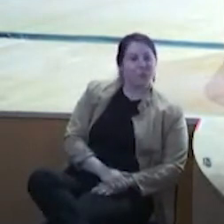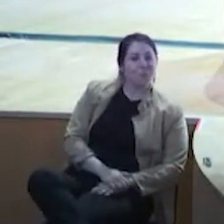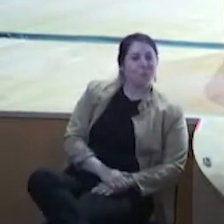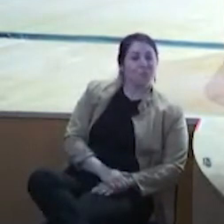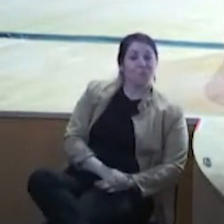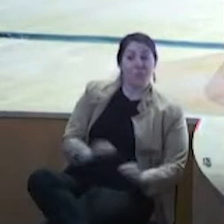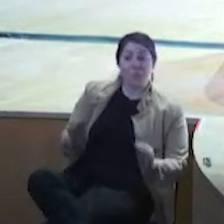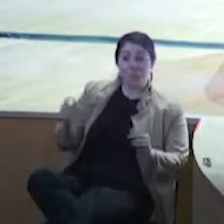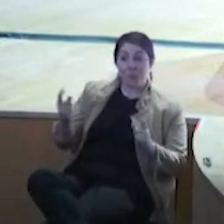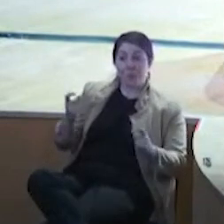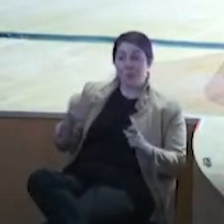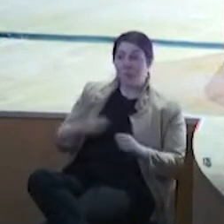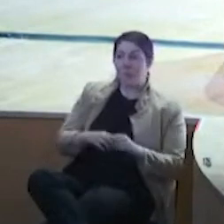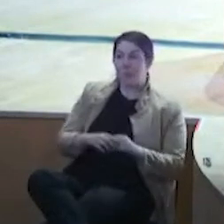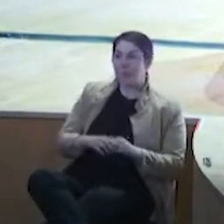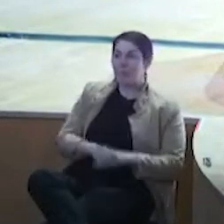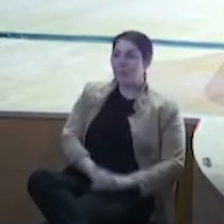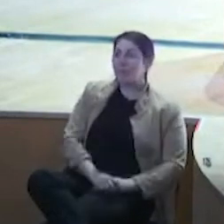No questions?